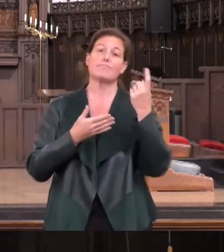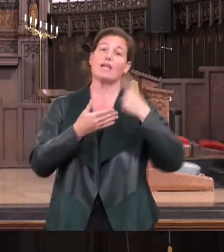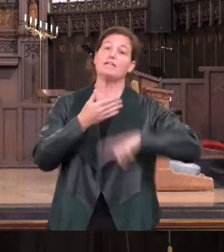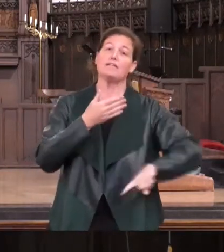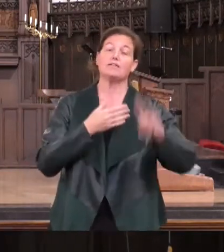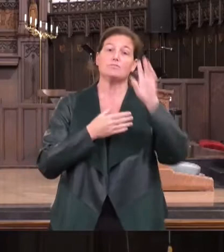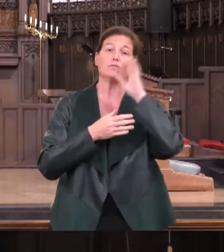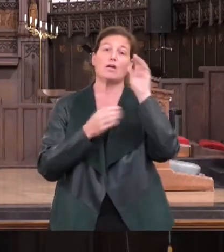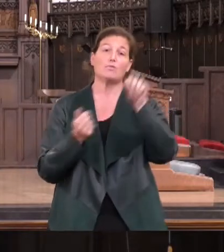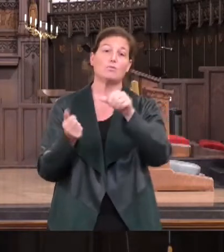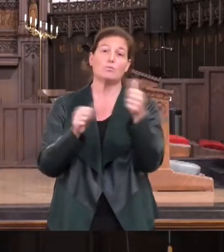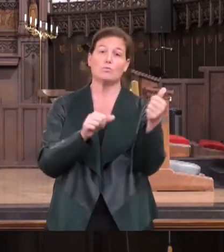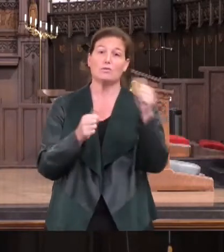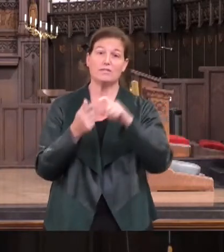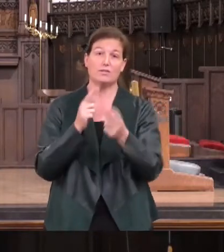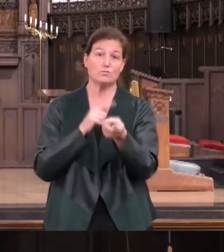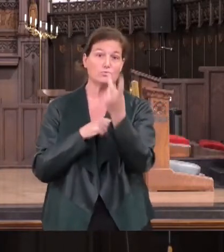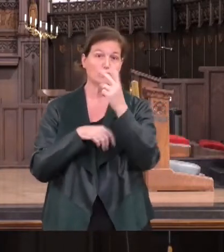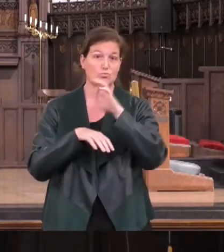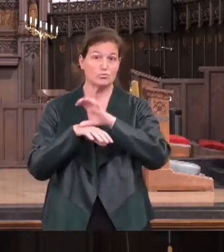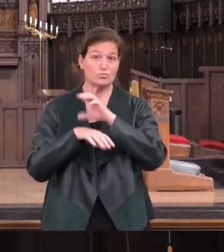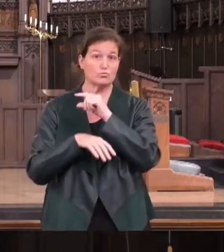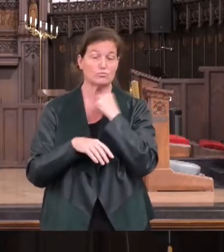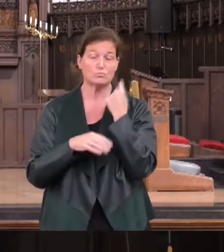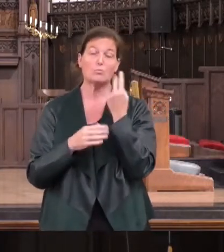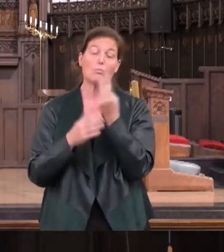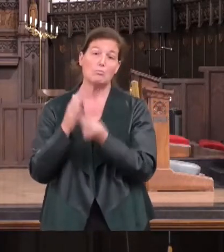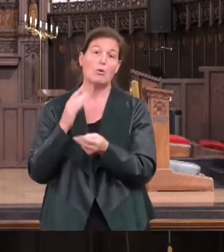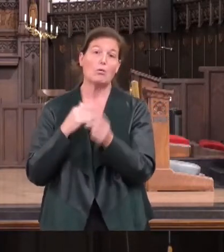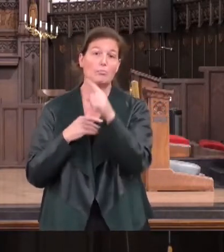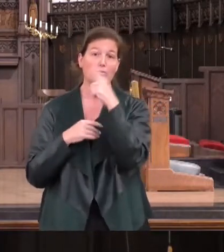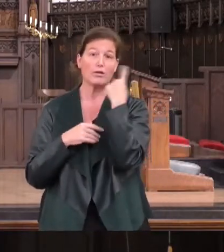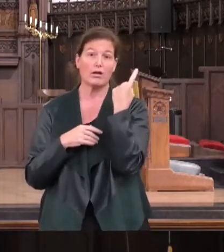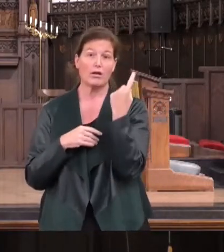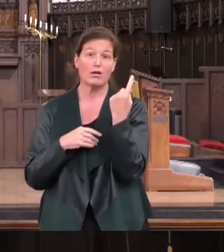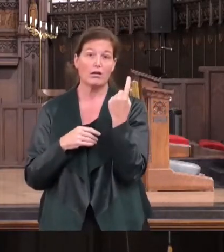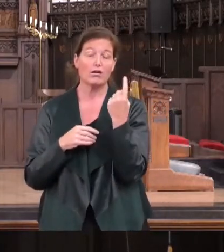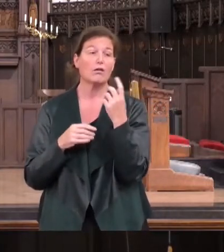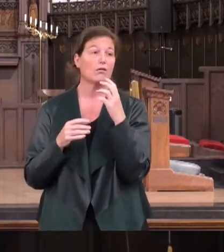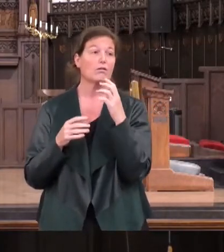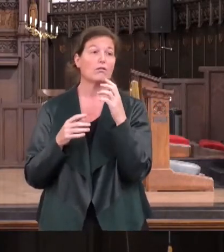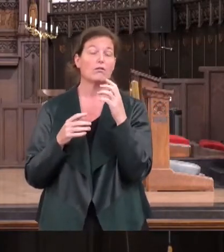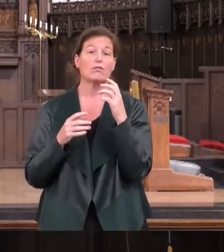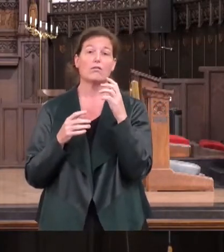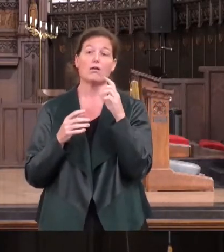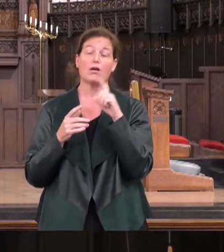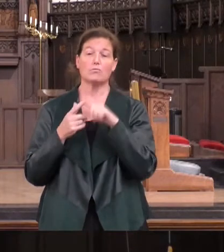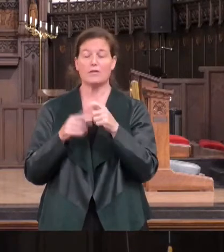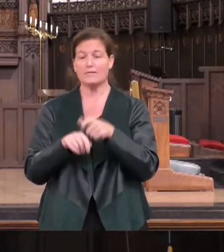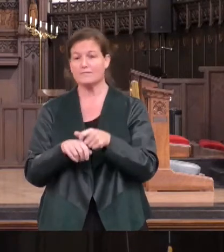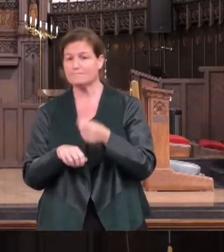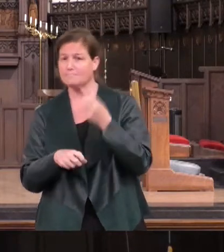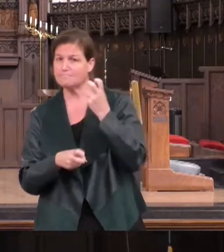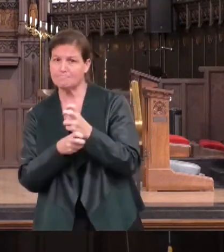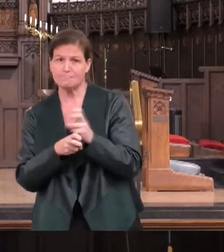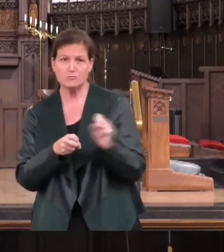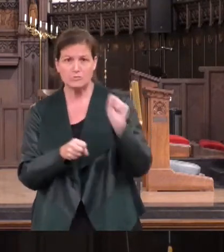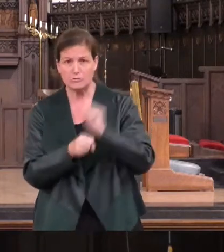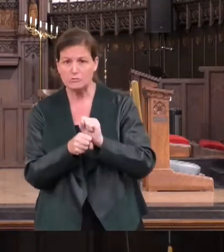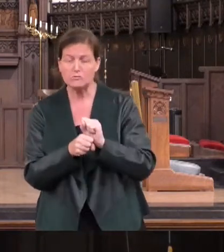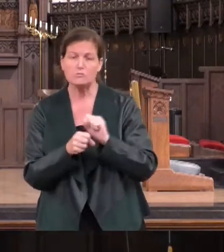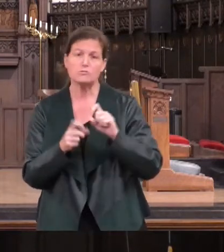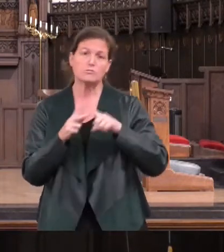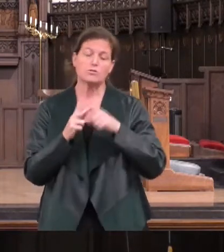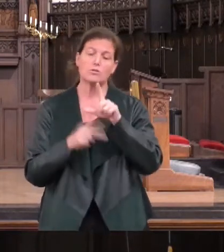deacons. Both are people of color. And we have doubled down on our commitment to starting